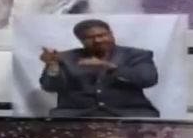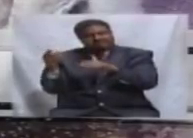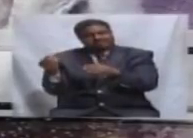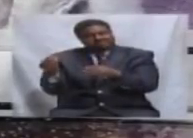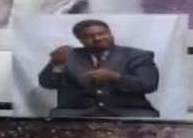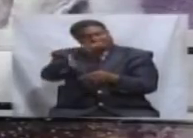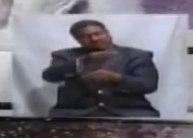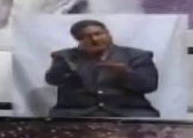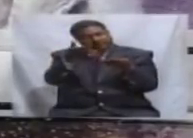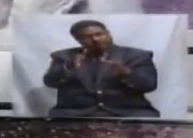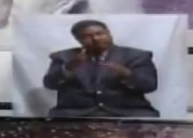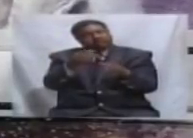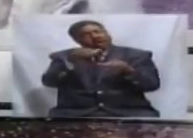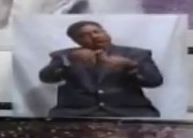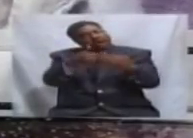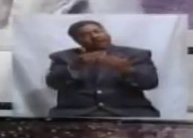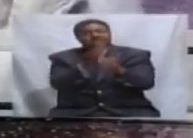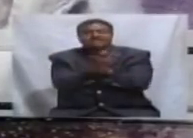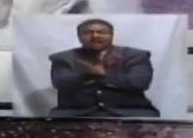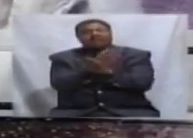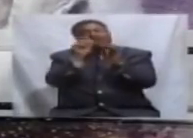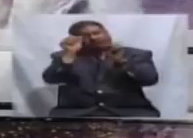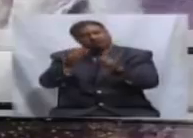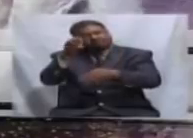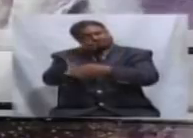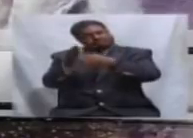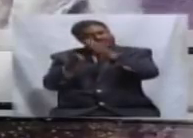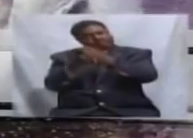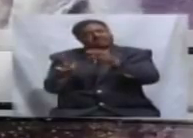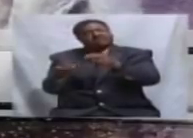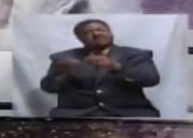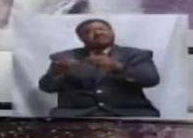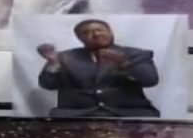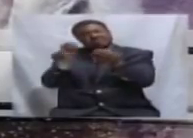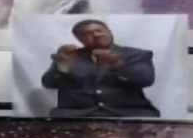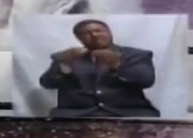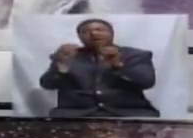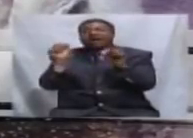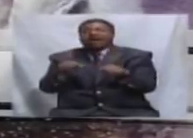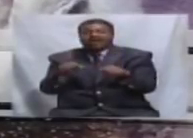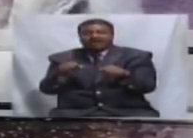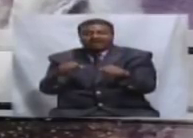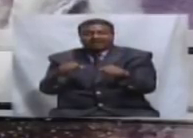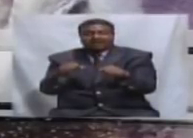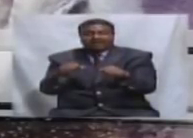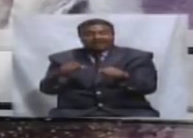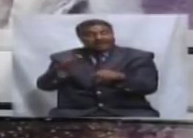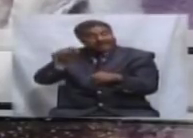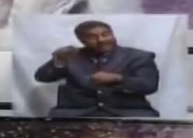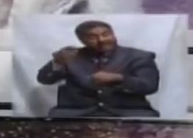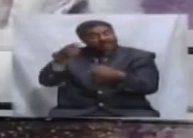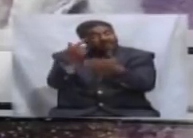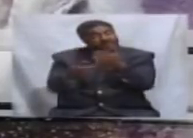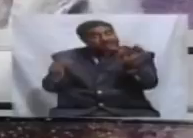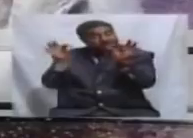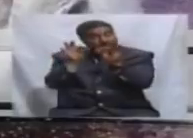and new insights on how Zambia can realize infrastructure development. Ms. Decker further said one of the key issues